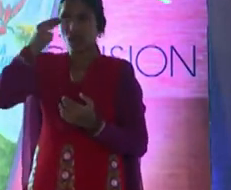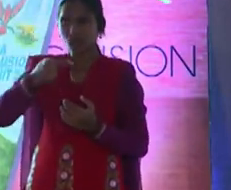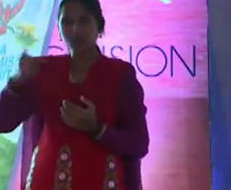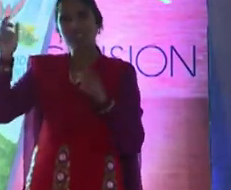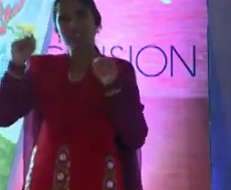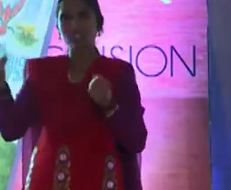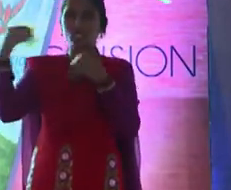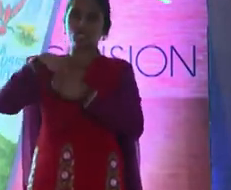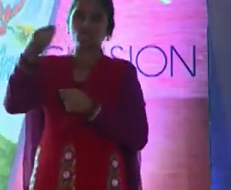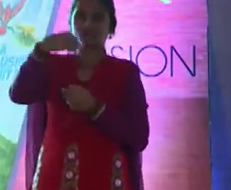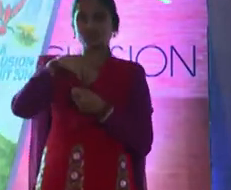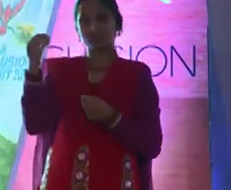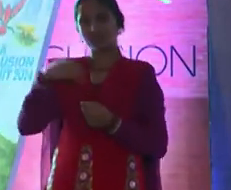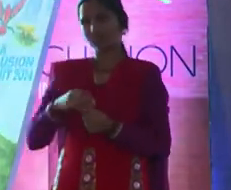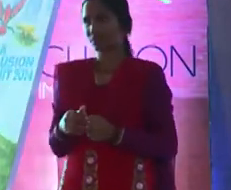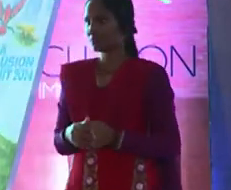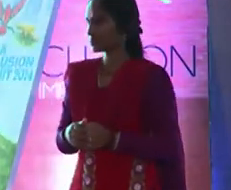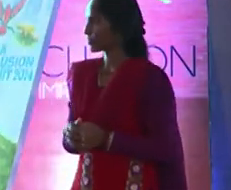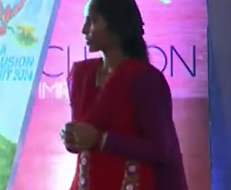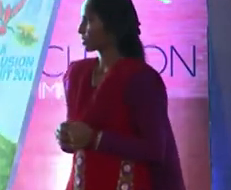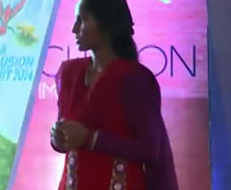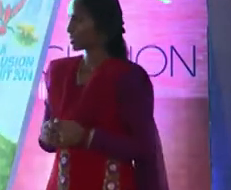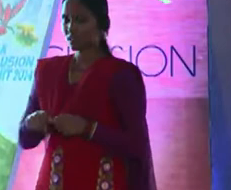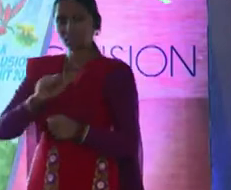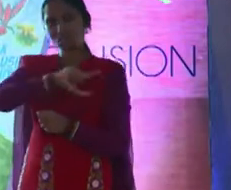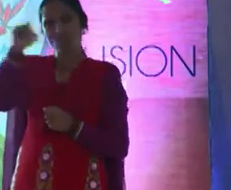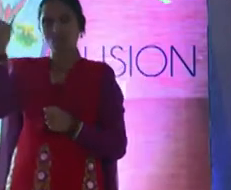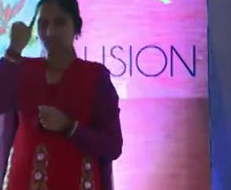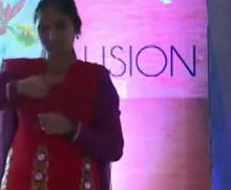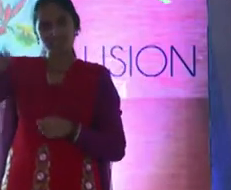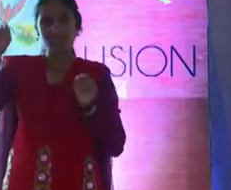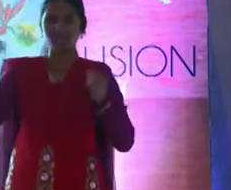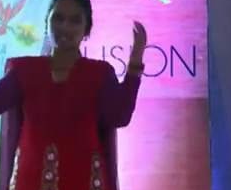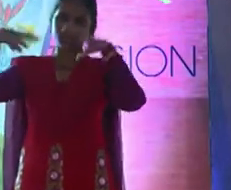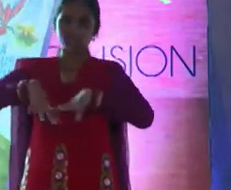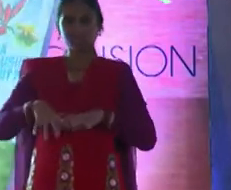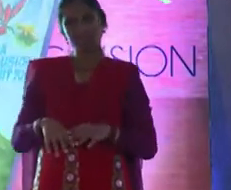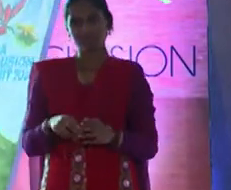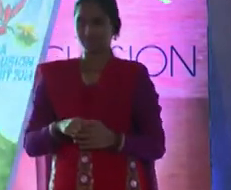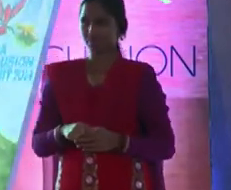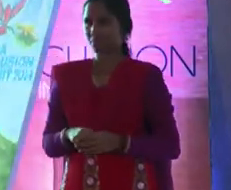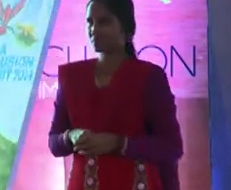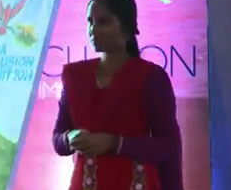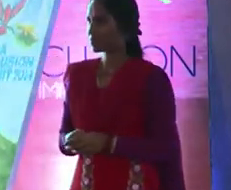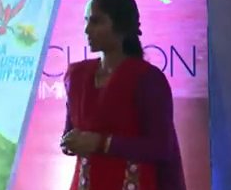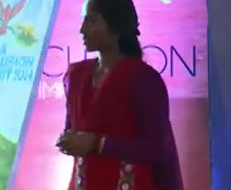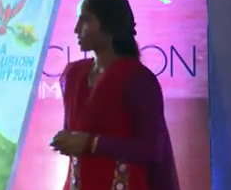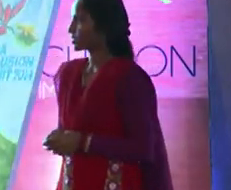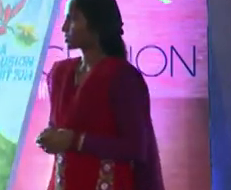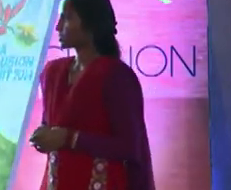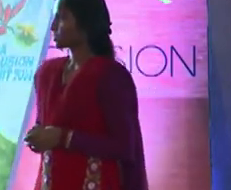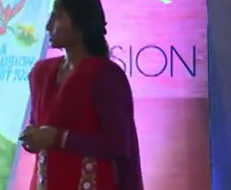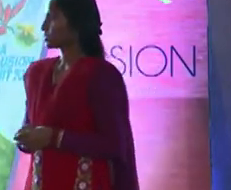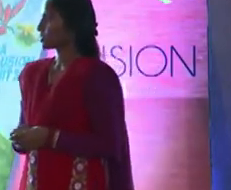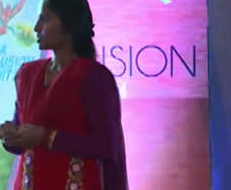the, from all these states and from all parts of the country. Such performance will be welcome. Last